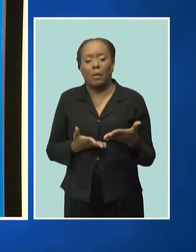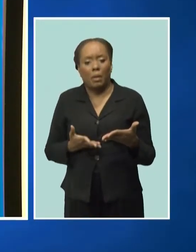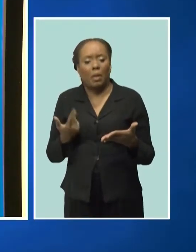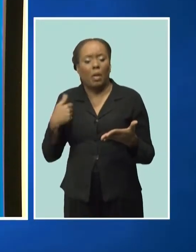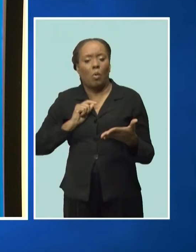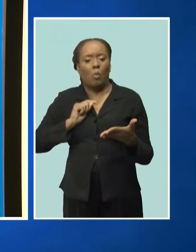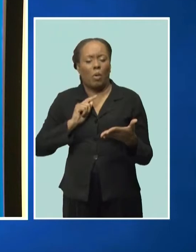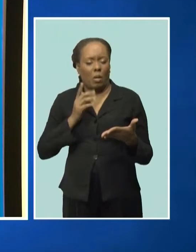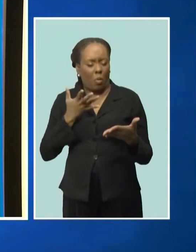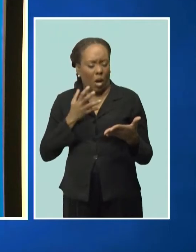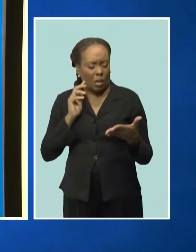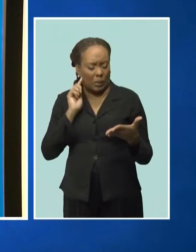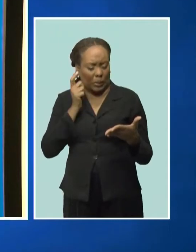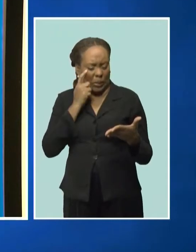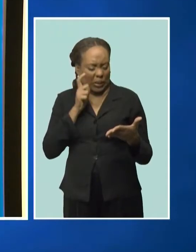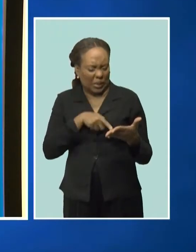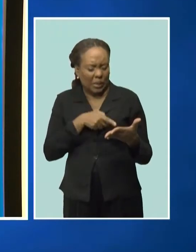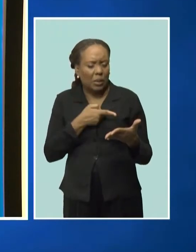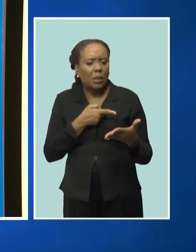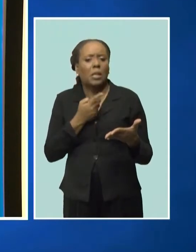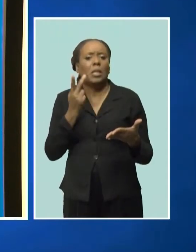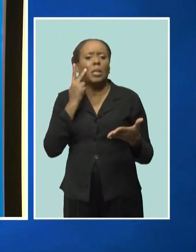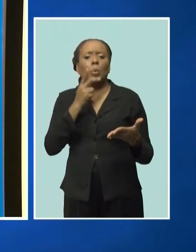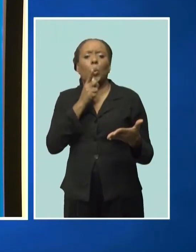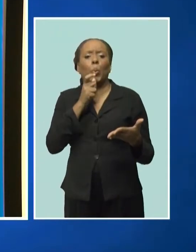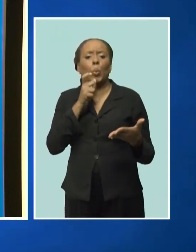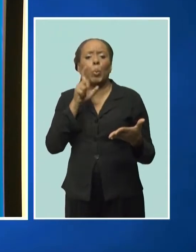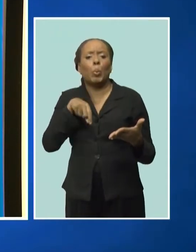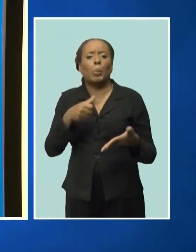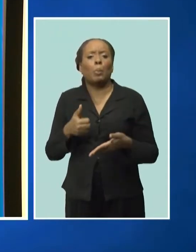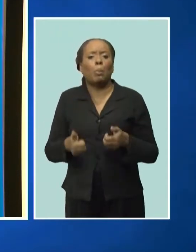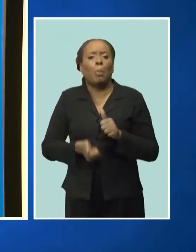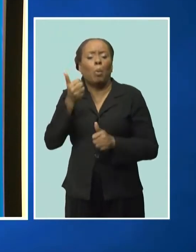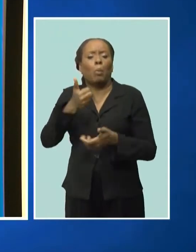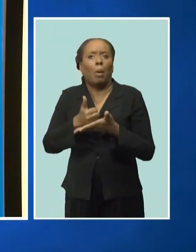focus attention before disaster in relation to providing